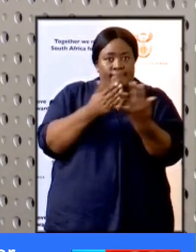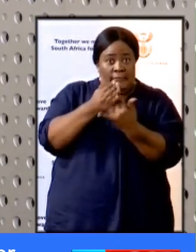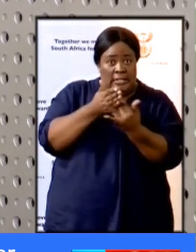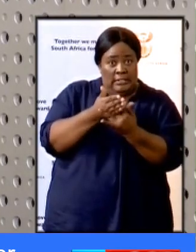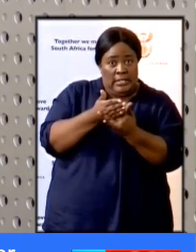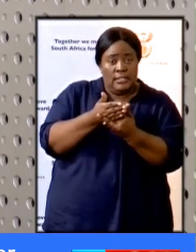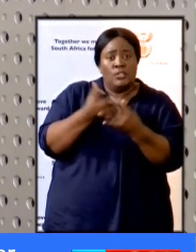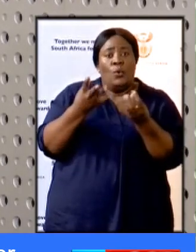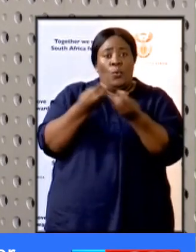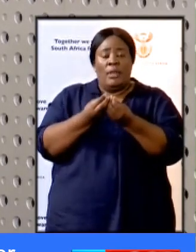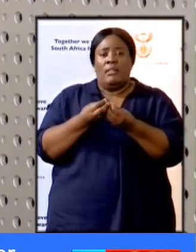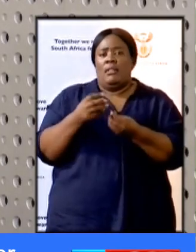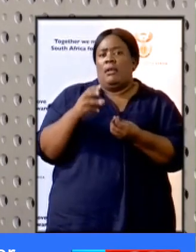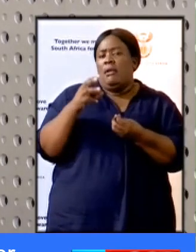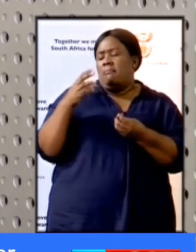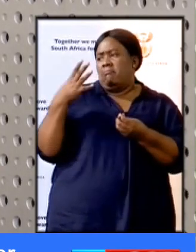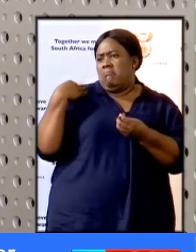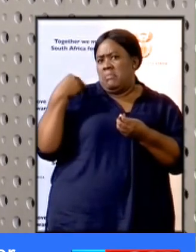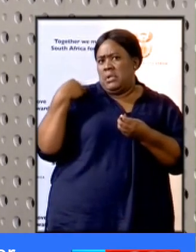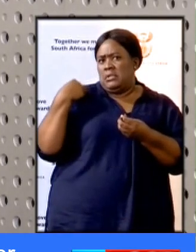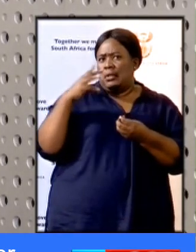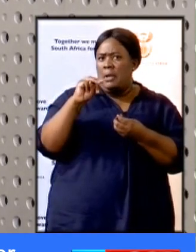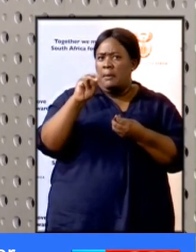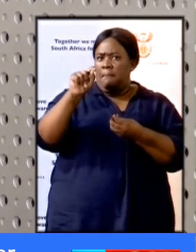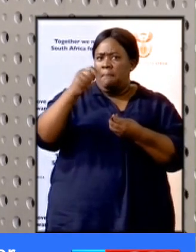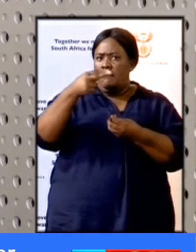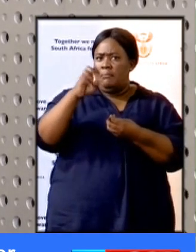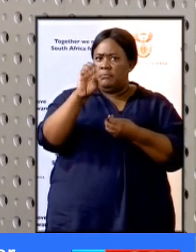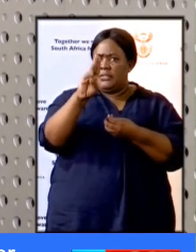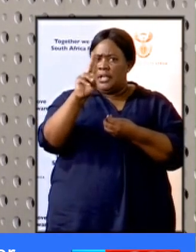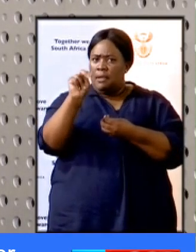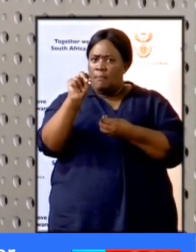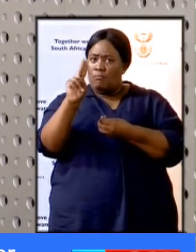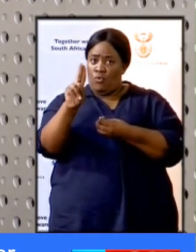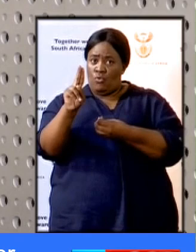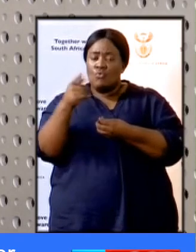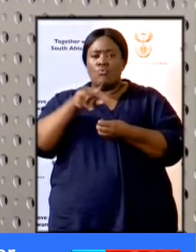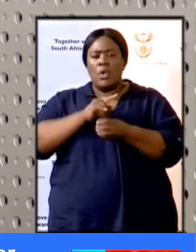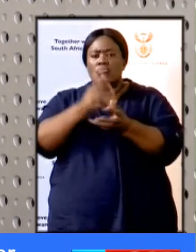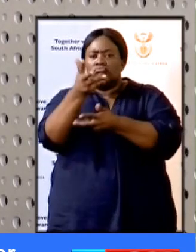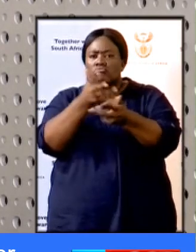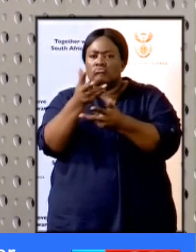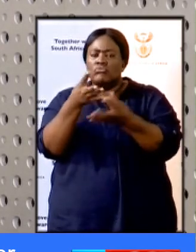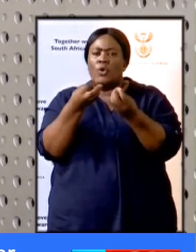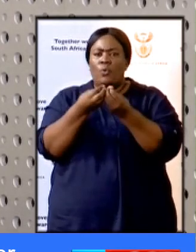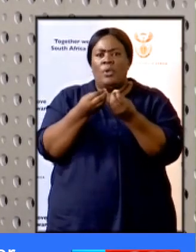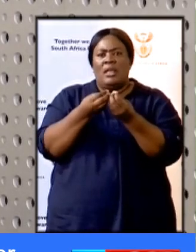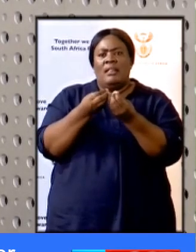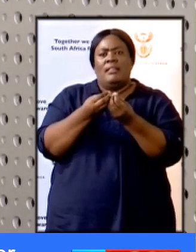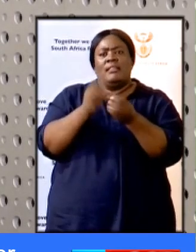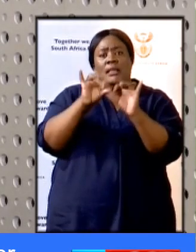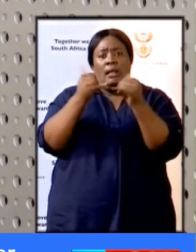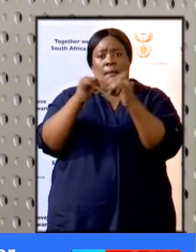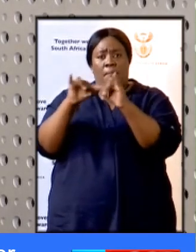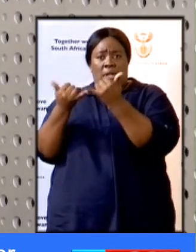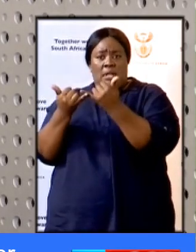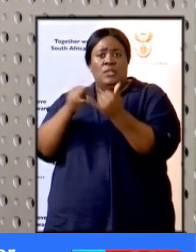the mobile companies so that we are able to provide data to our